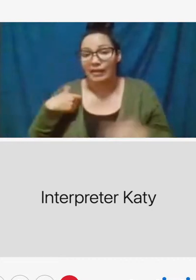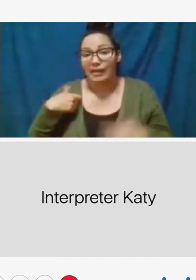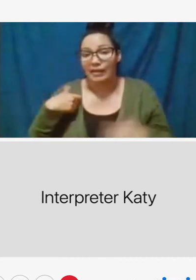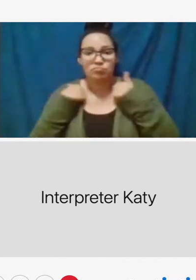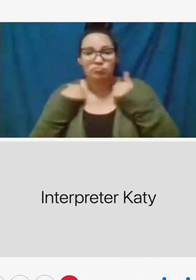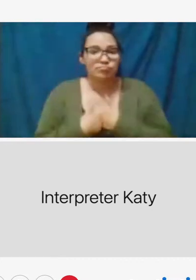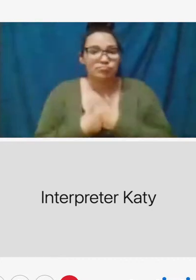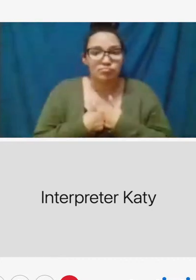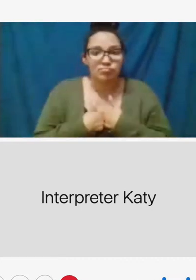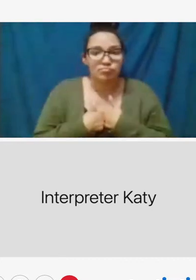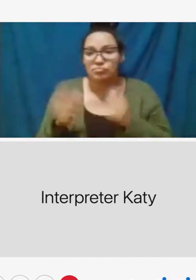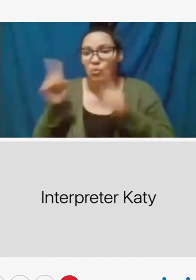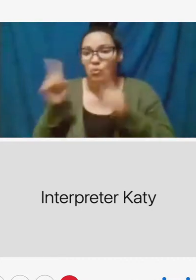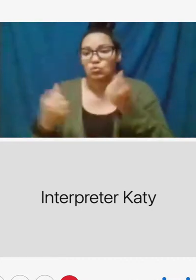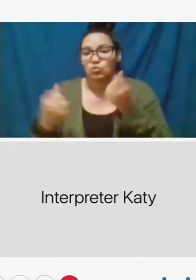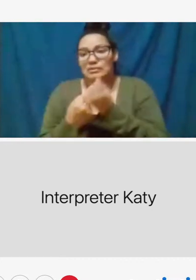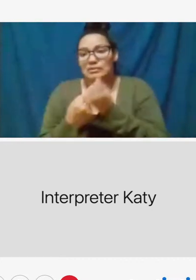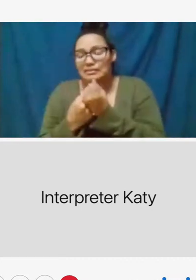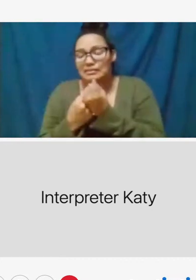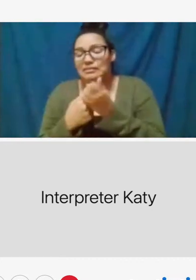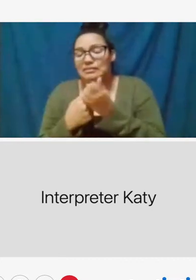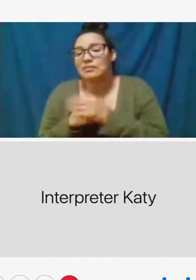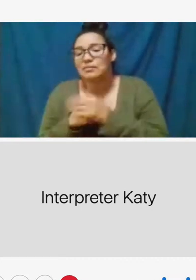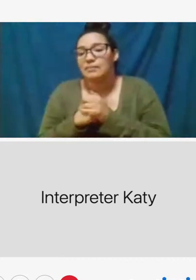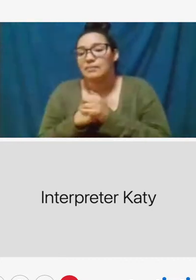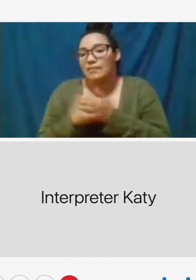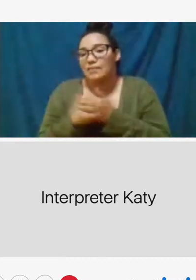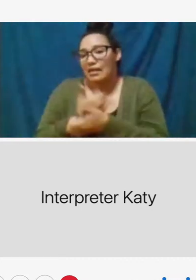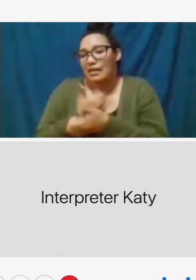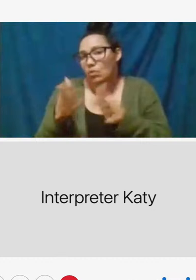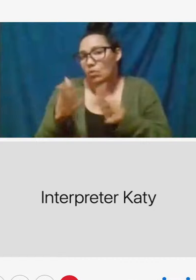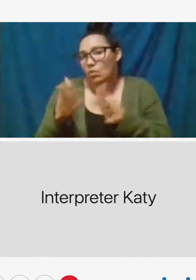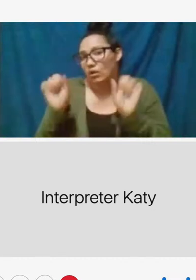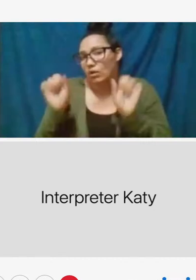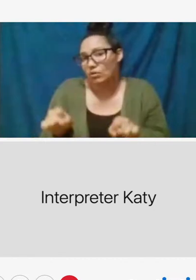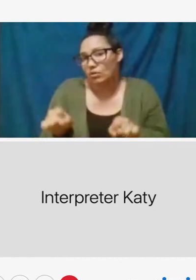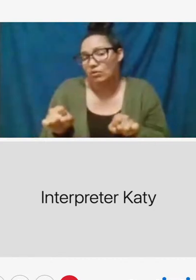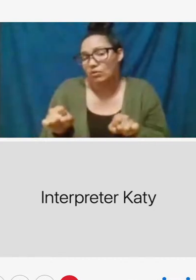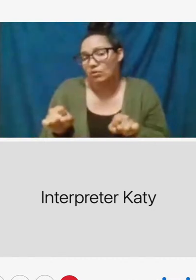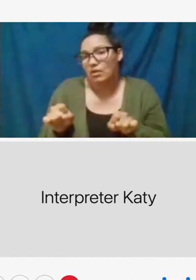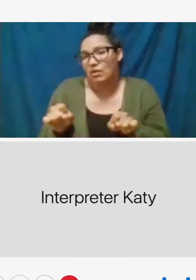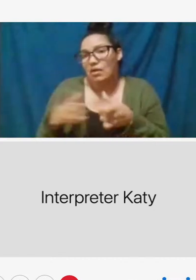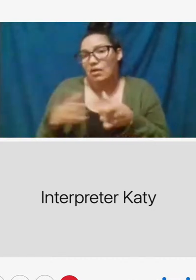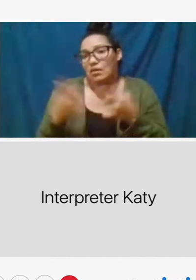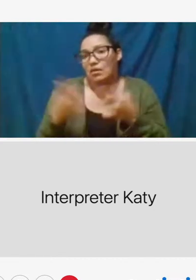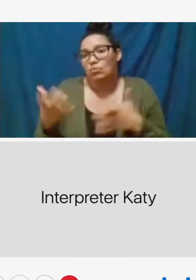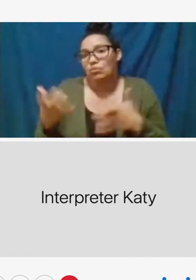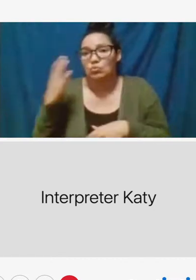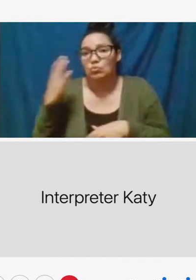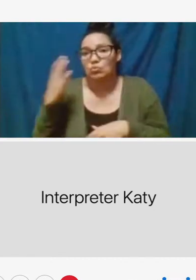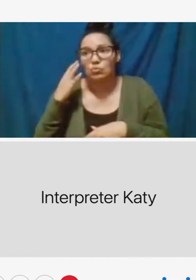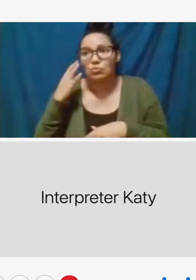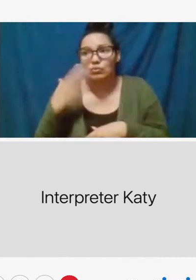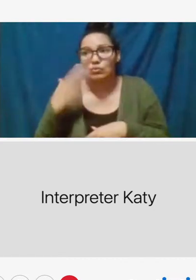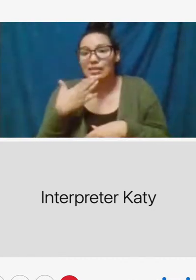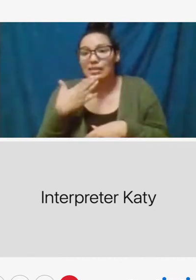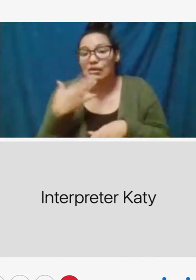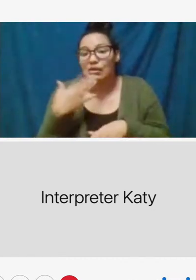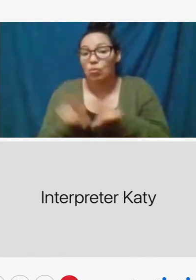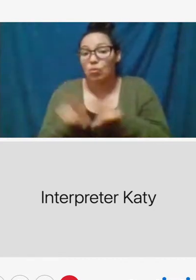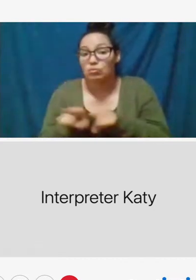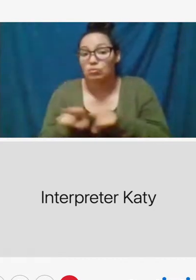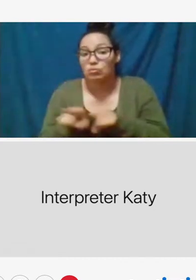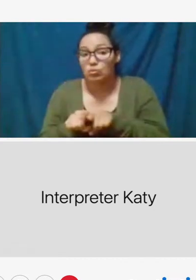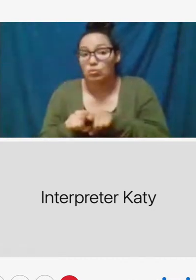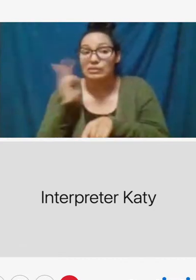them any way I could uh and I want to thank also the mutual Aid that we received from Realto